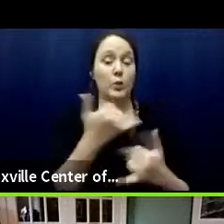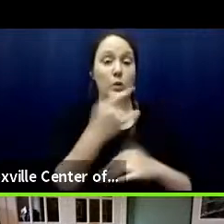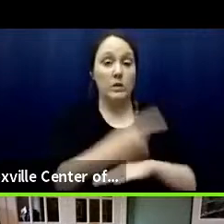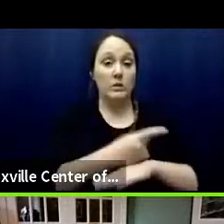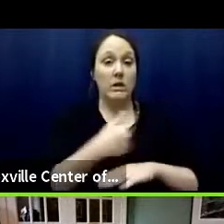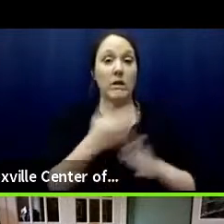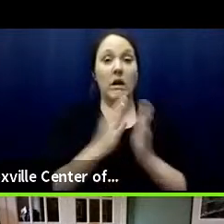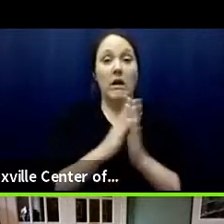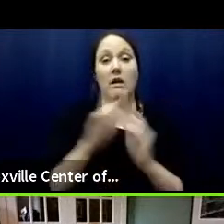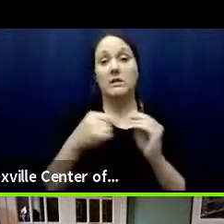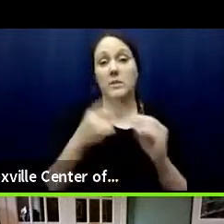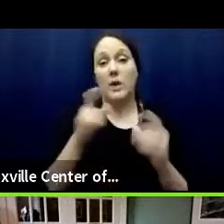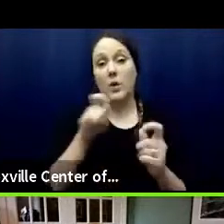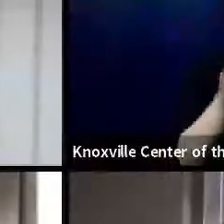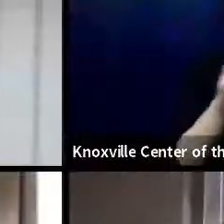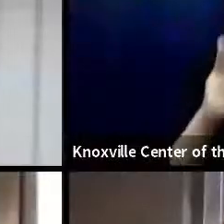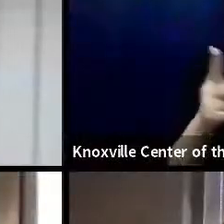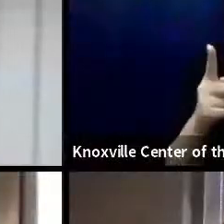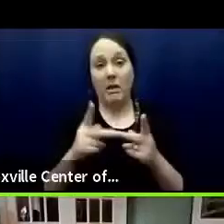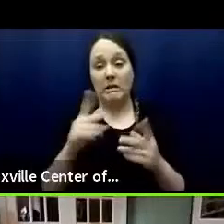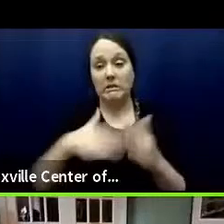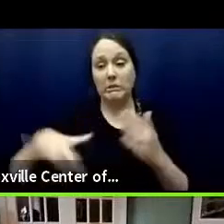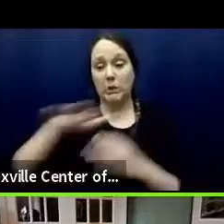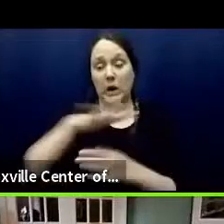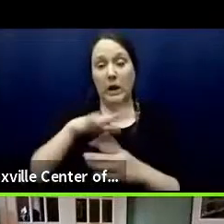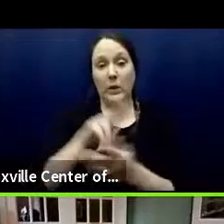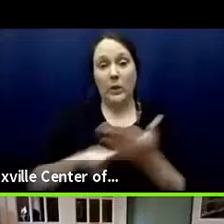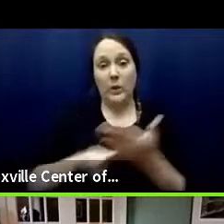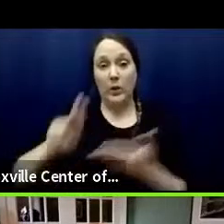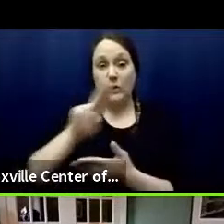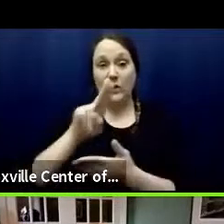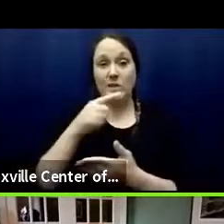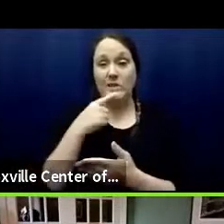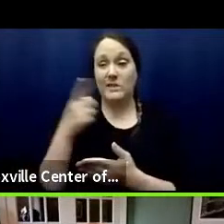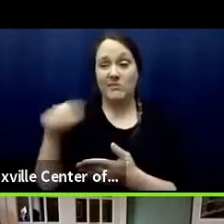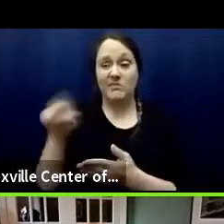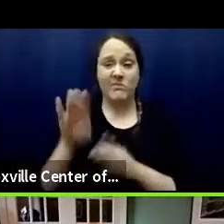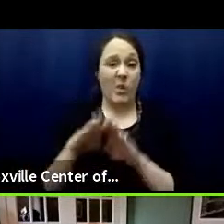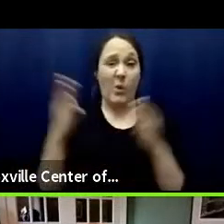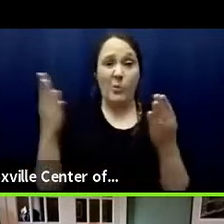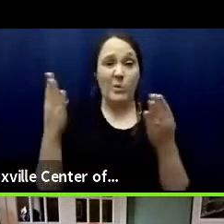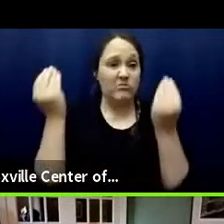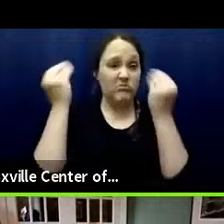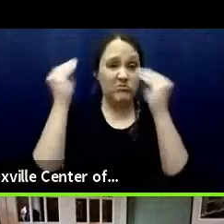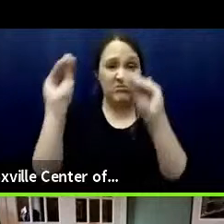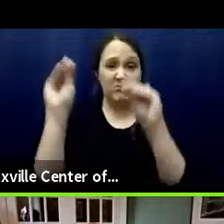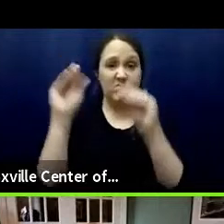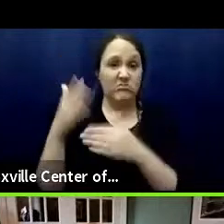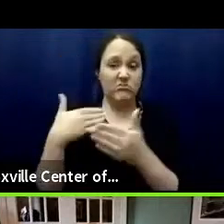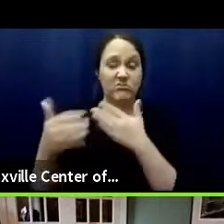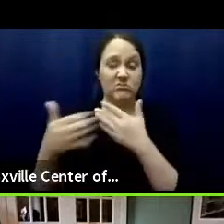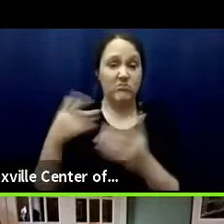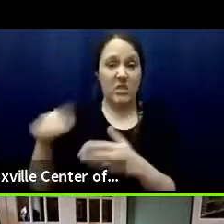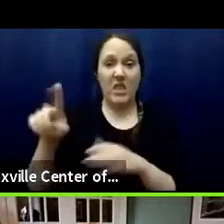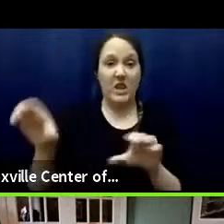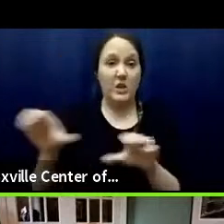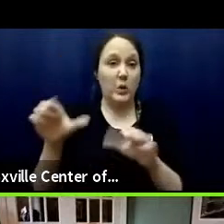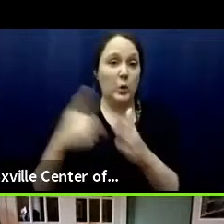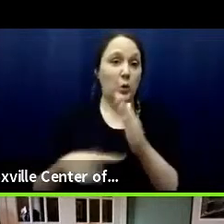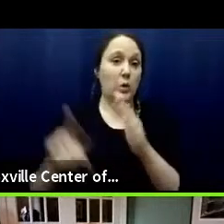areas around the university, and they say they're open. They're selling. They are doing what they